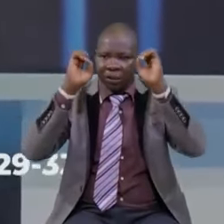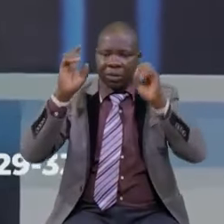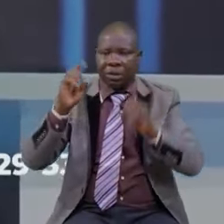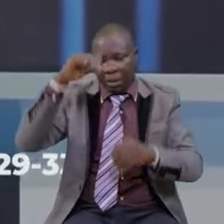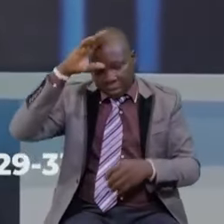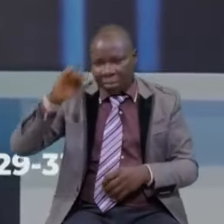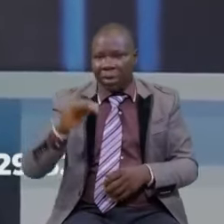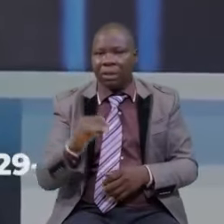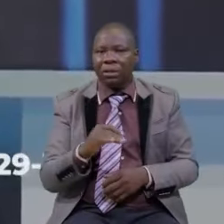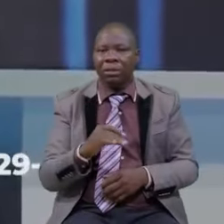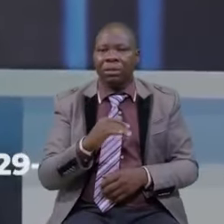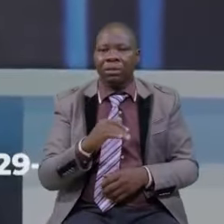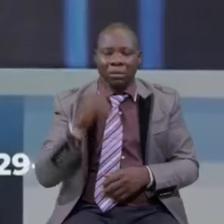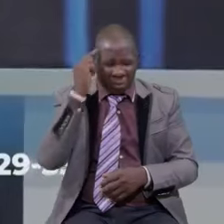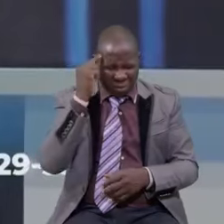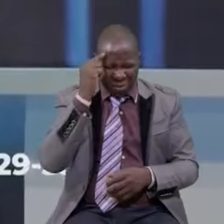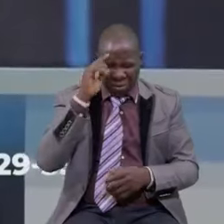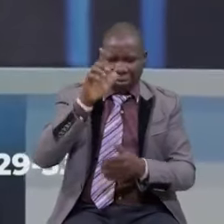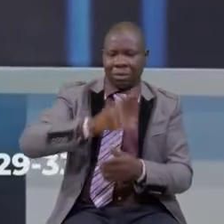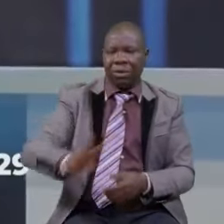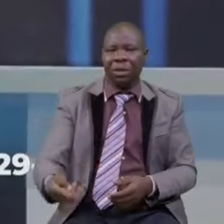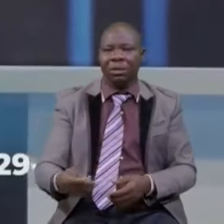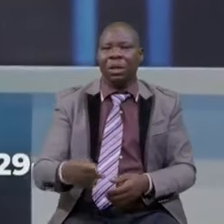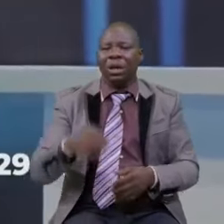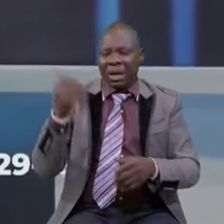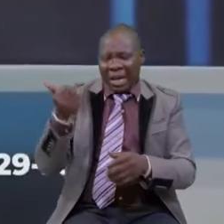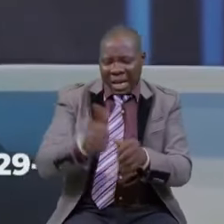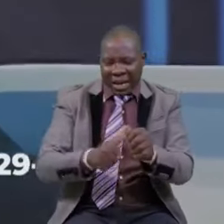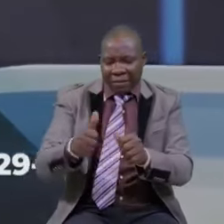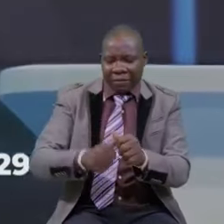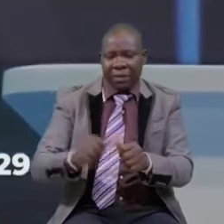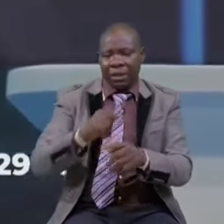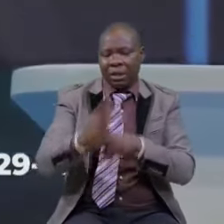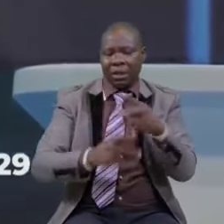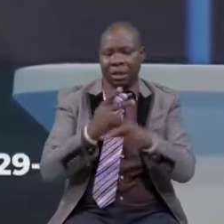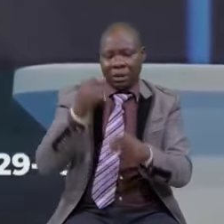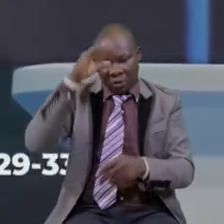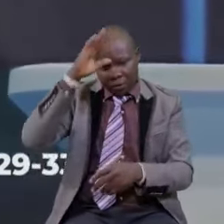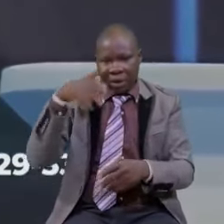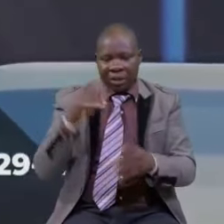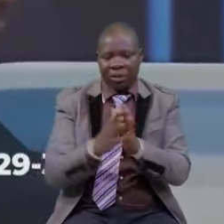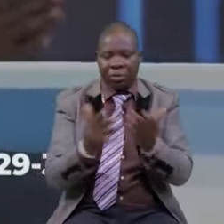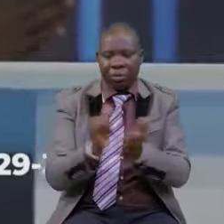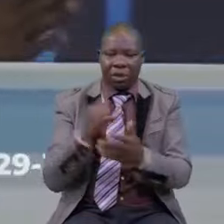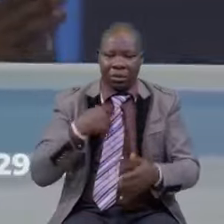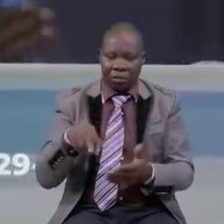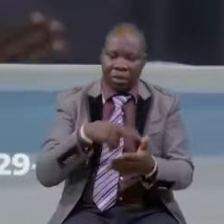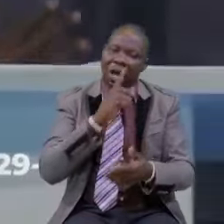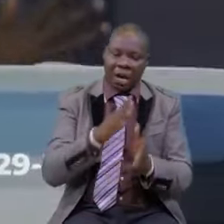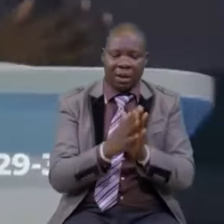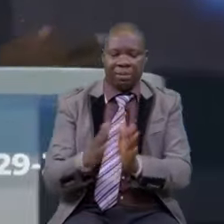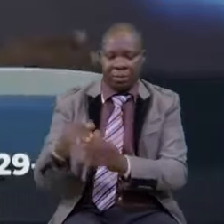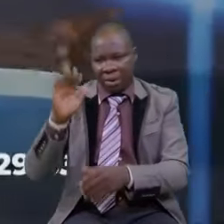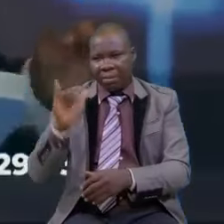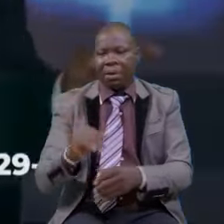men thoughtless, every kind of man. The books we read are produced by them. But God